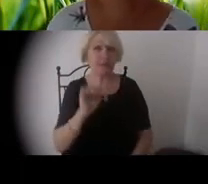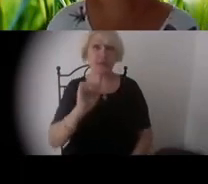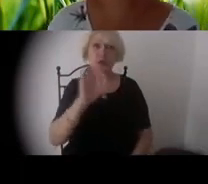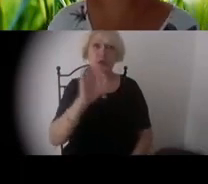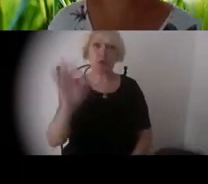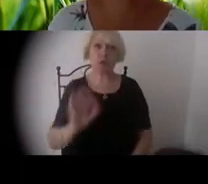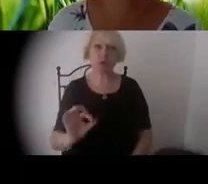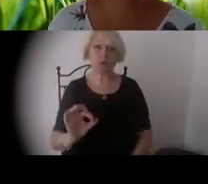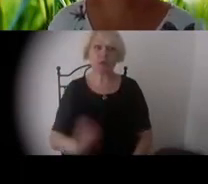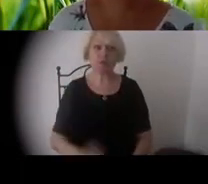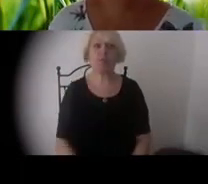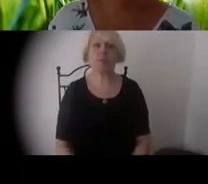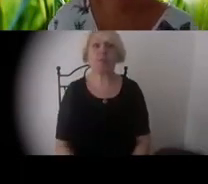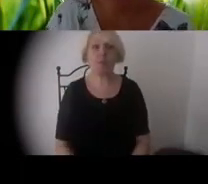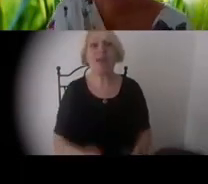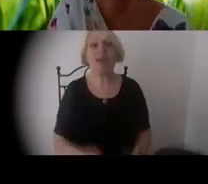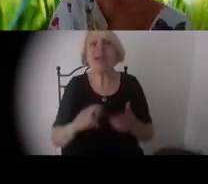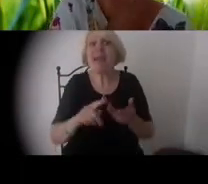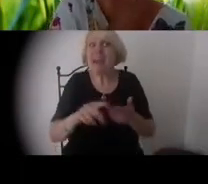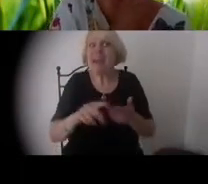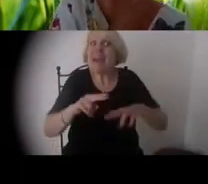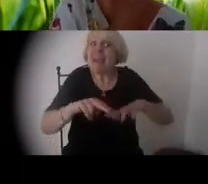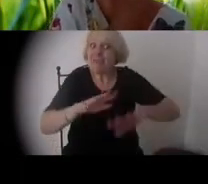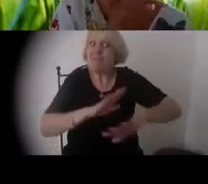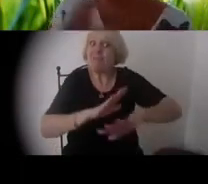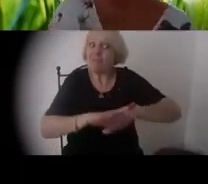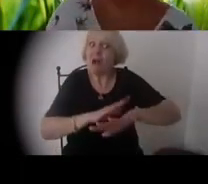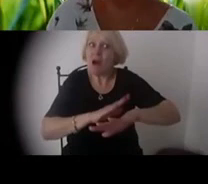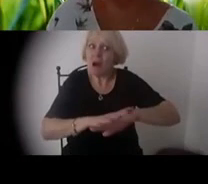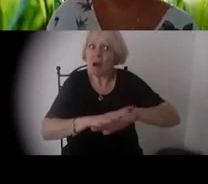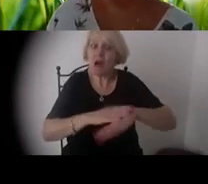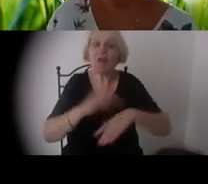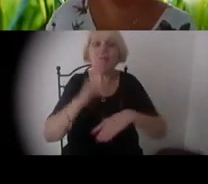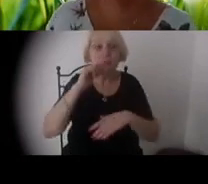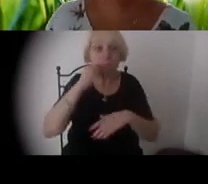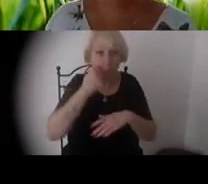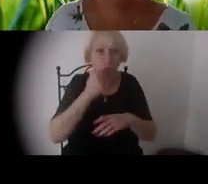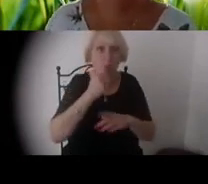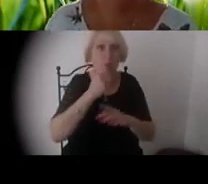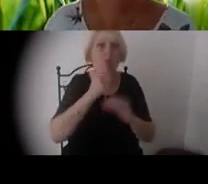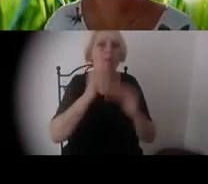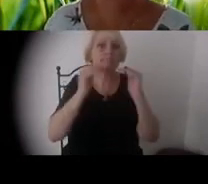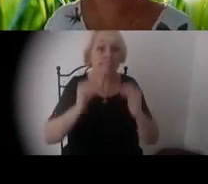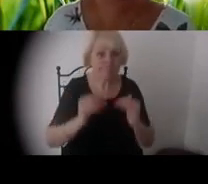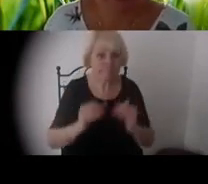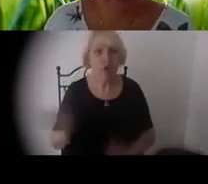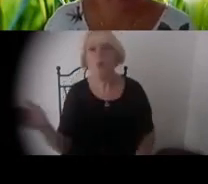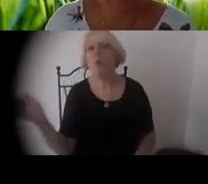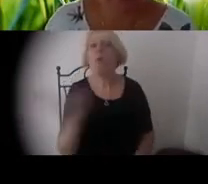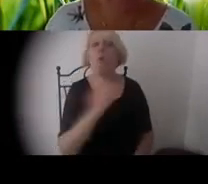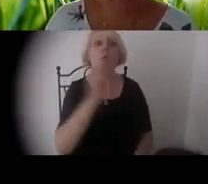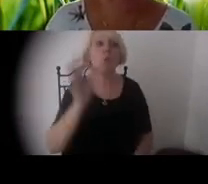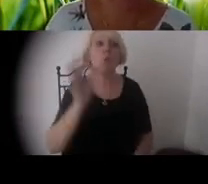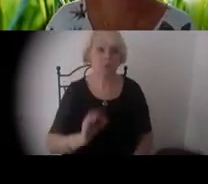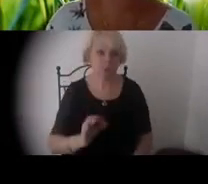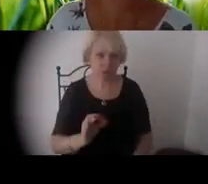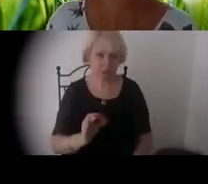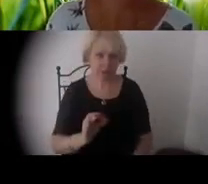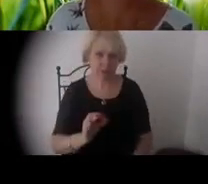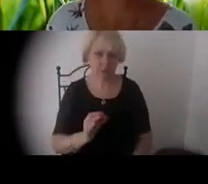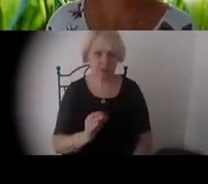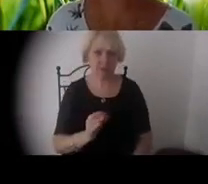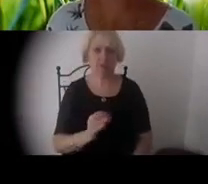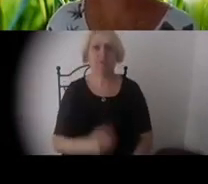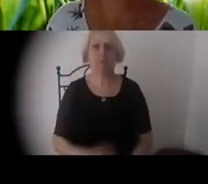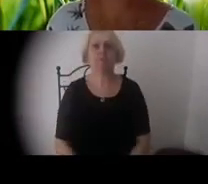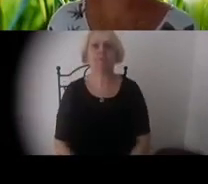go along if we have time. So I can't guarantee that, I'm afraid, because we do prioritise the questions that came in advance. The